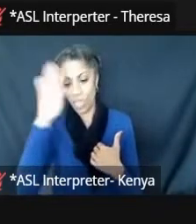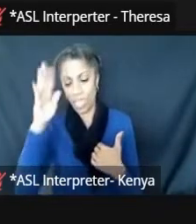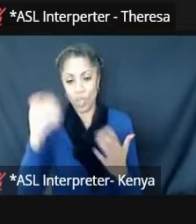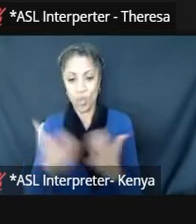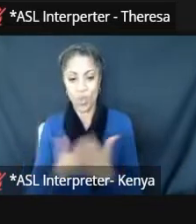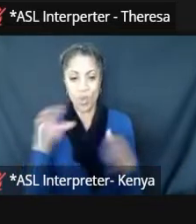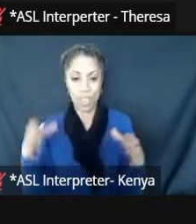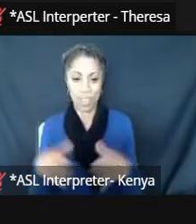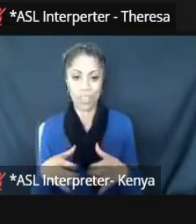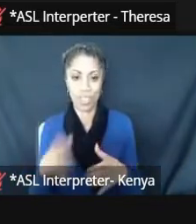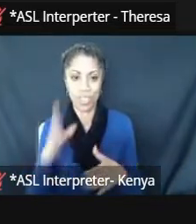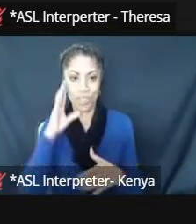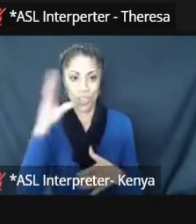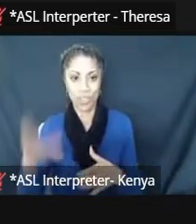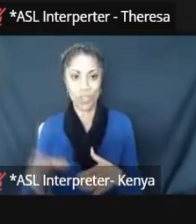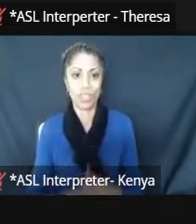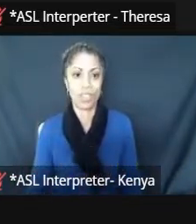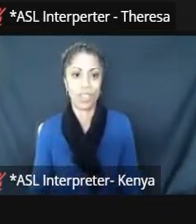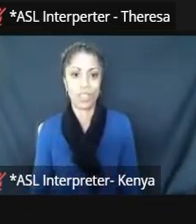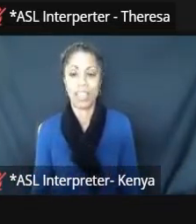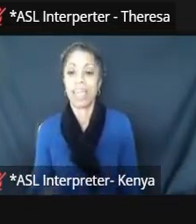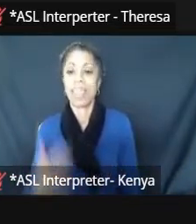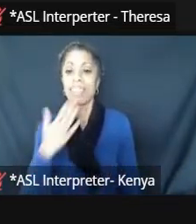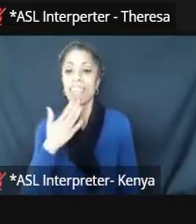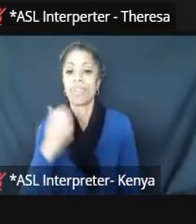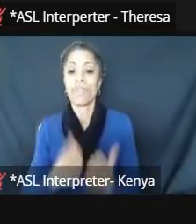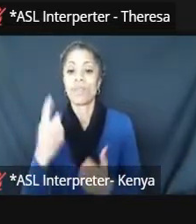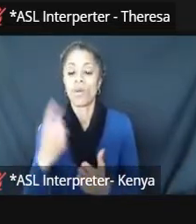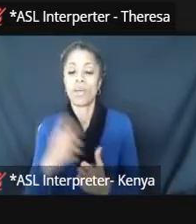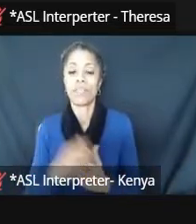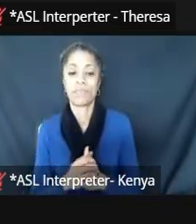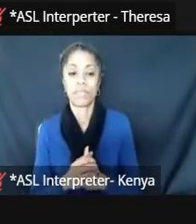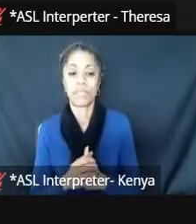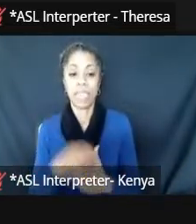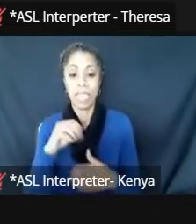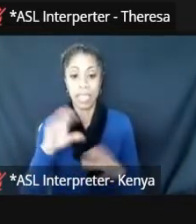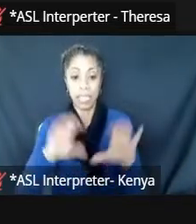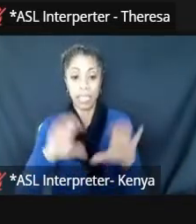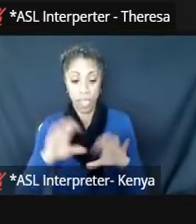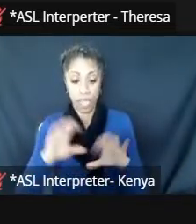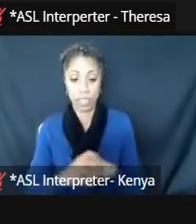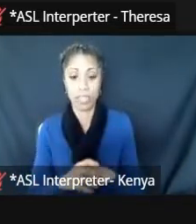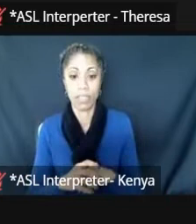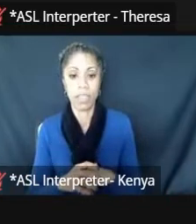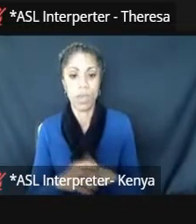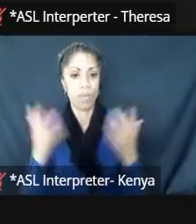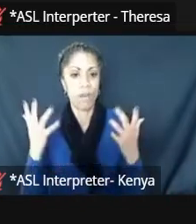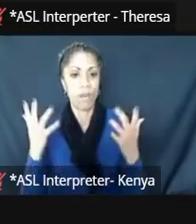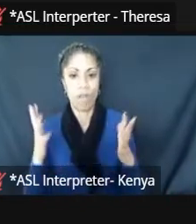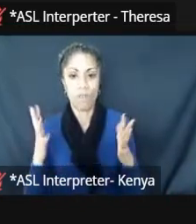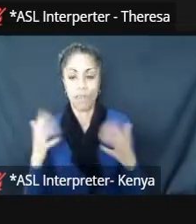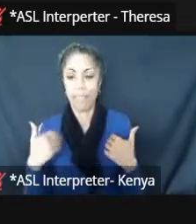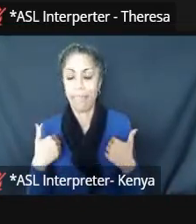Awesome. Well, thanks everyone. In the chat, there's already been a bunch of